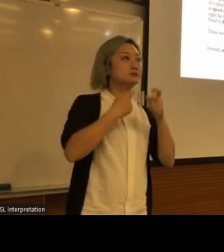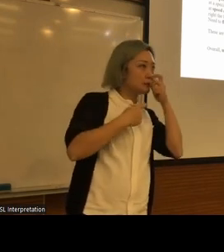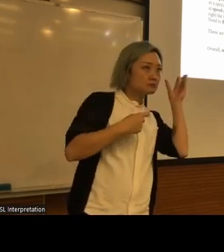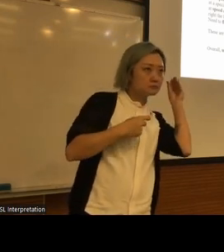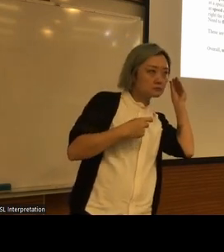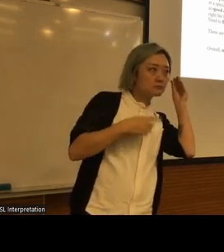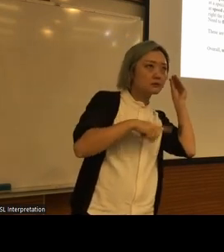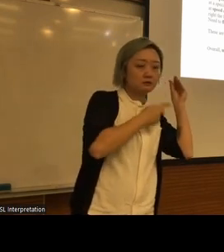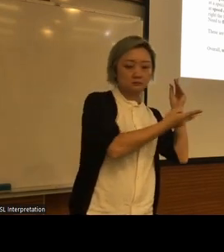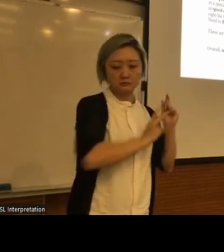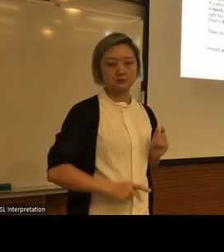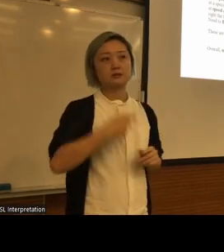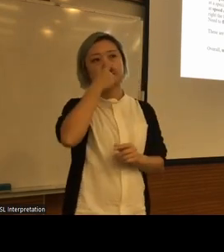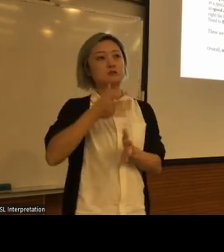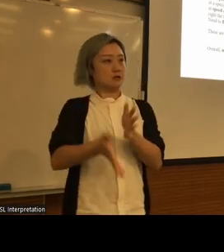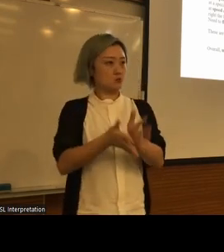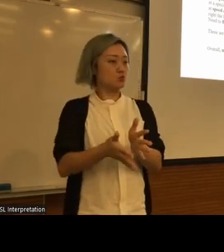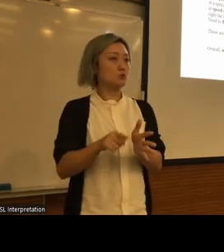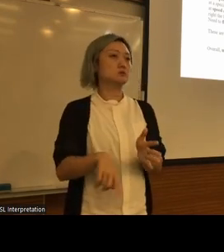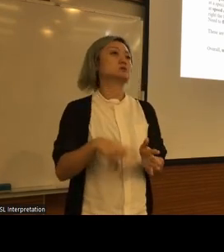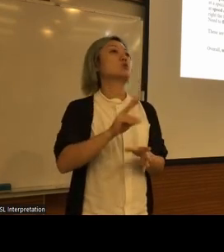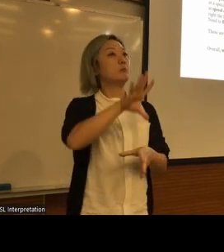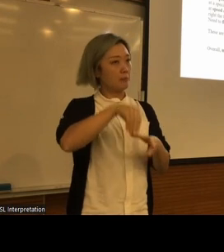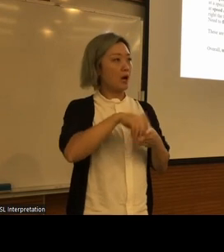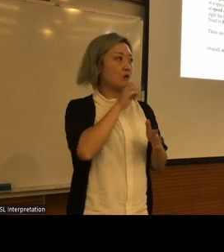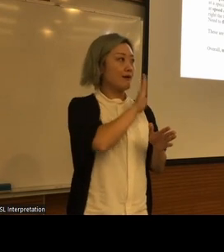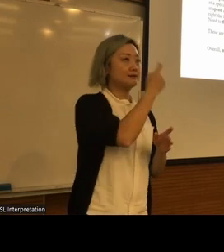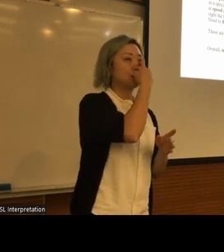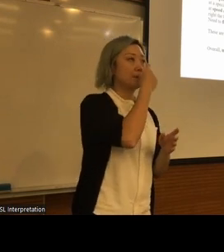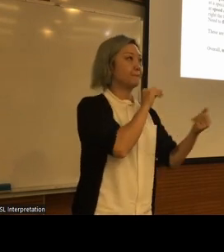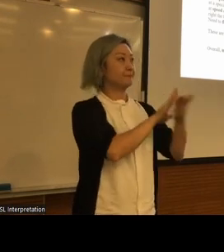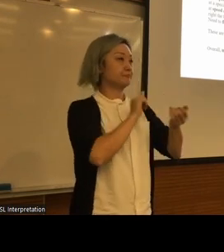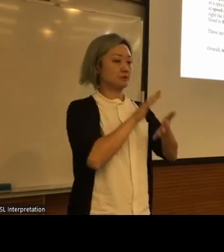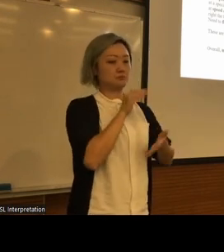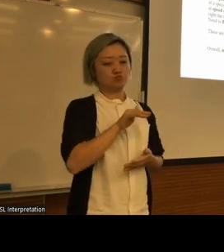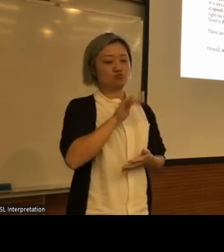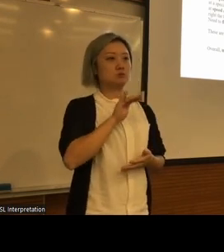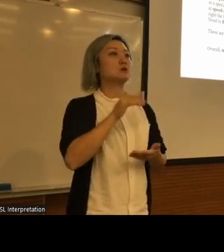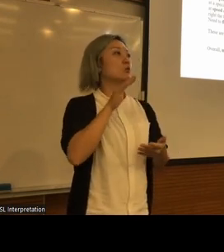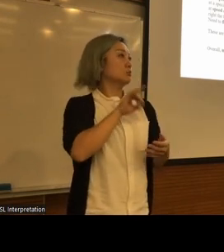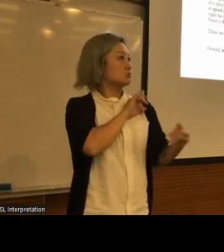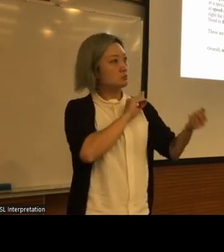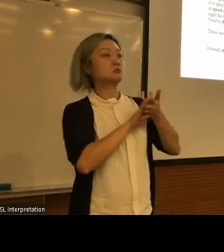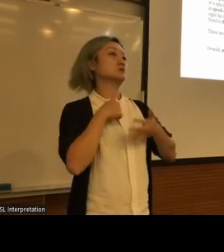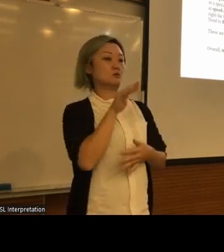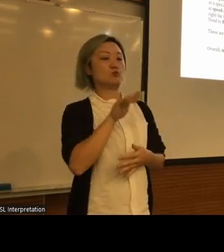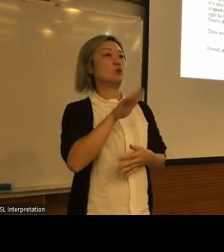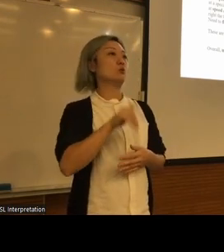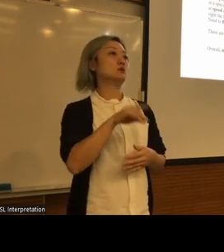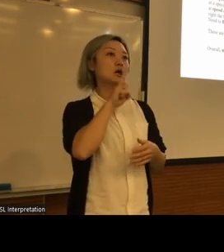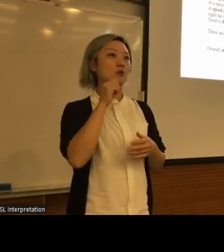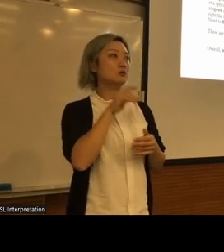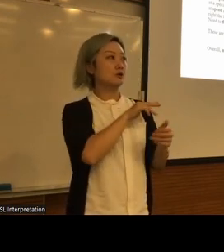into African sign languages, that from time to time, the sign language interpreters use words